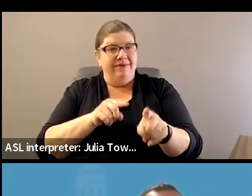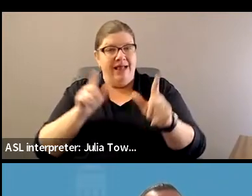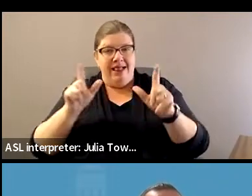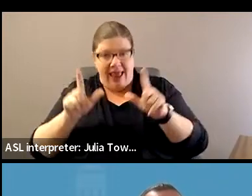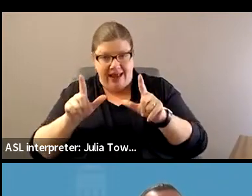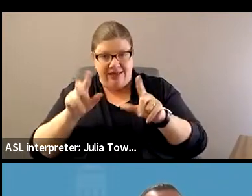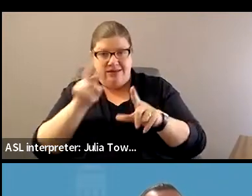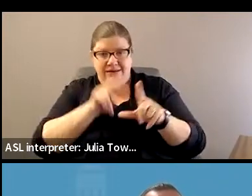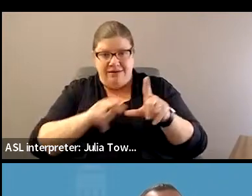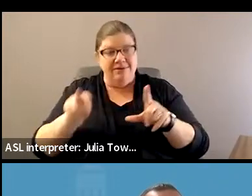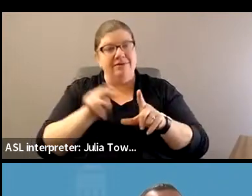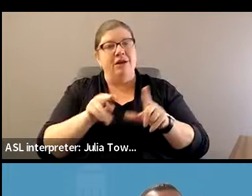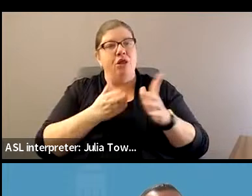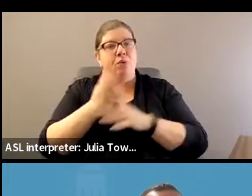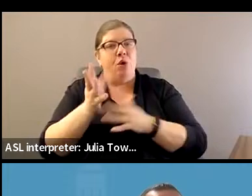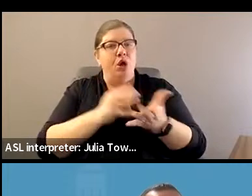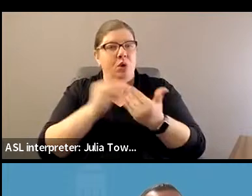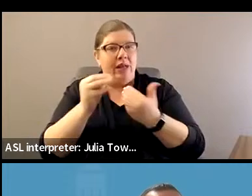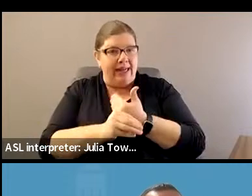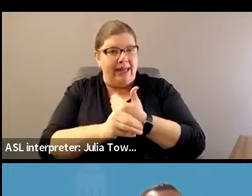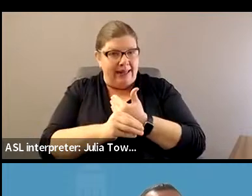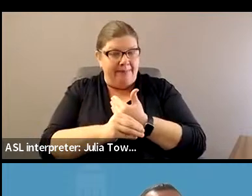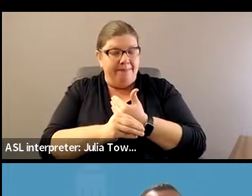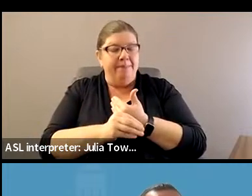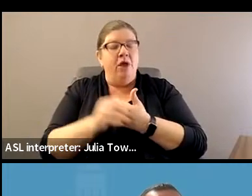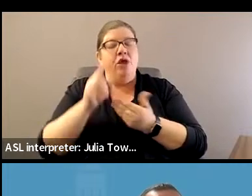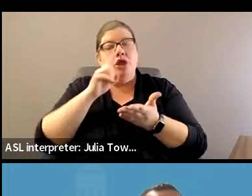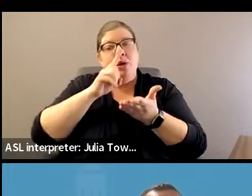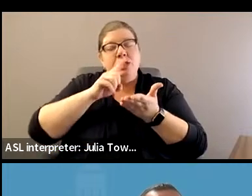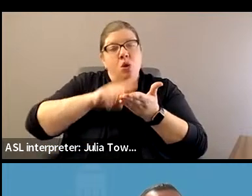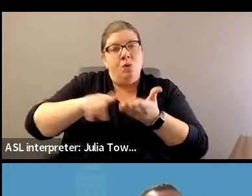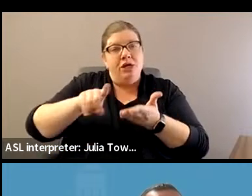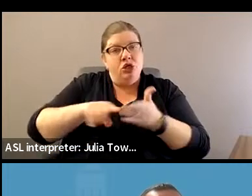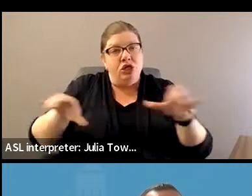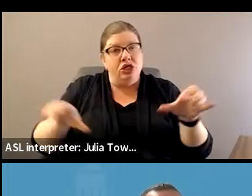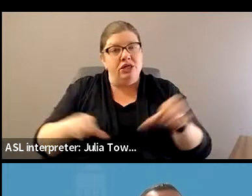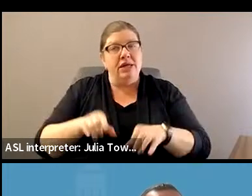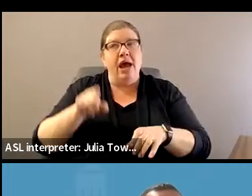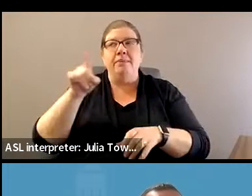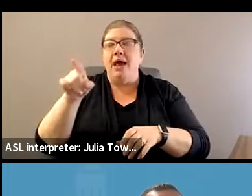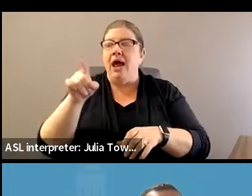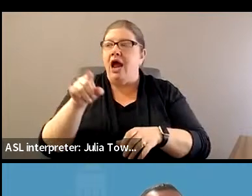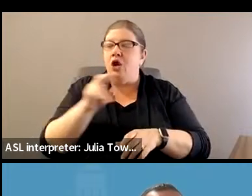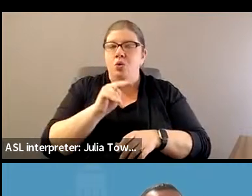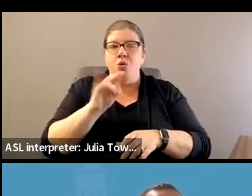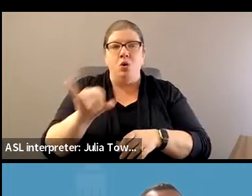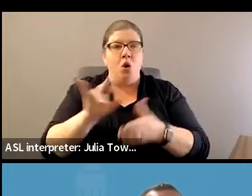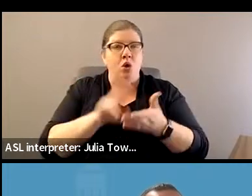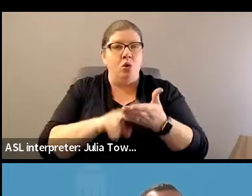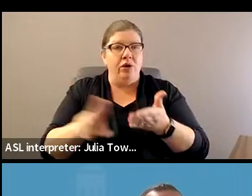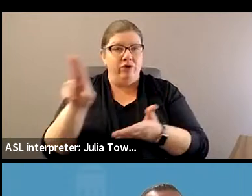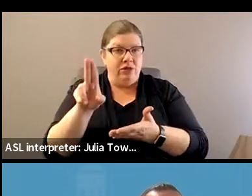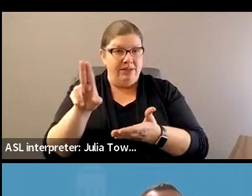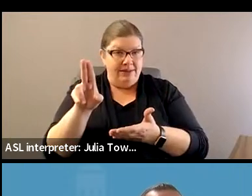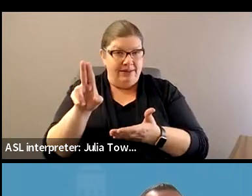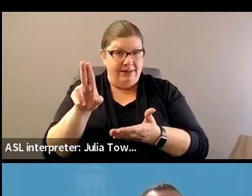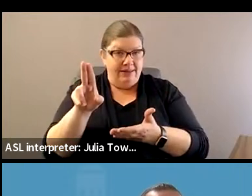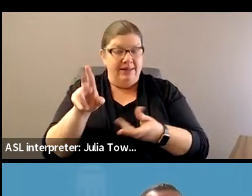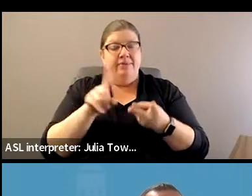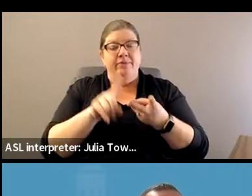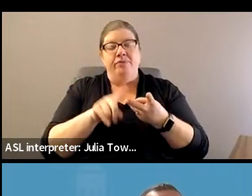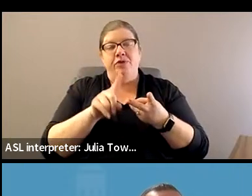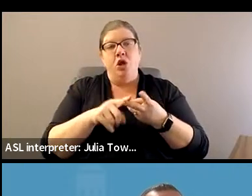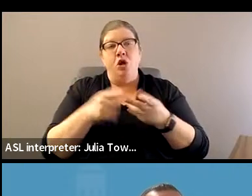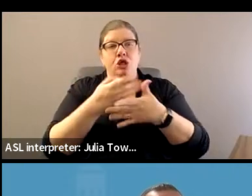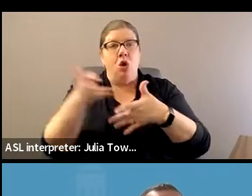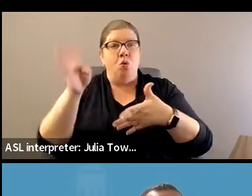lens through our curriculum. There is a research done by the New York University, and there is a